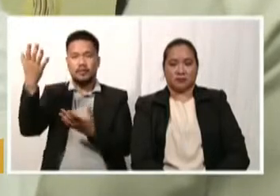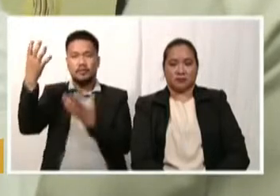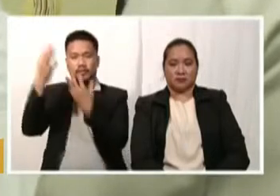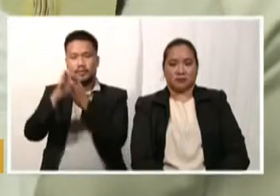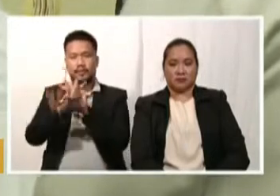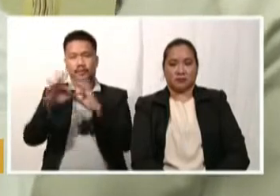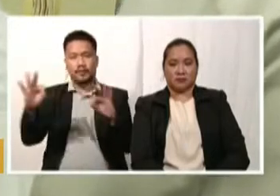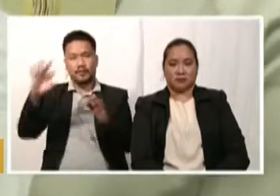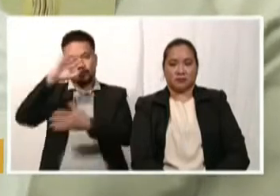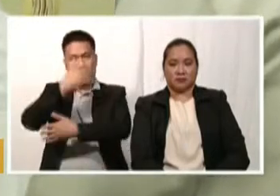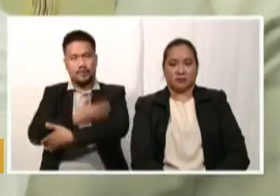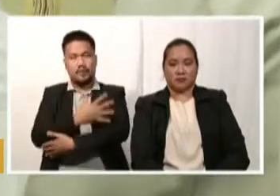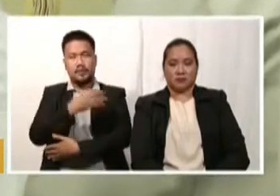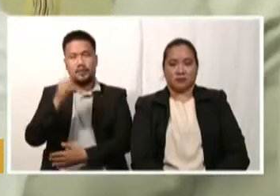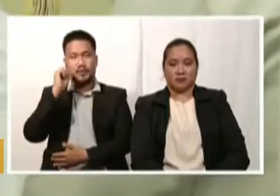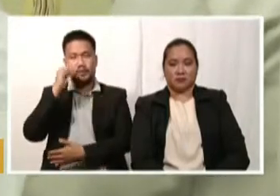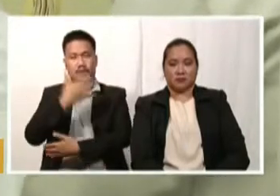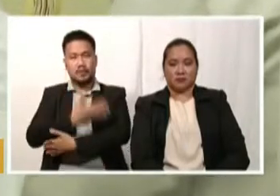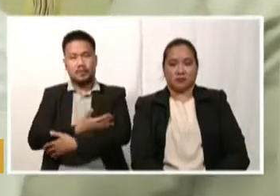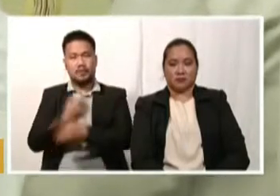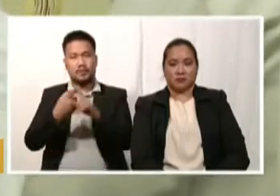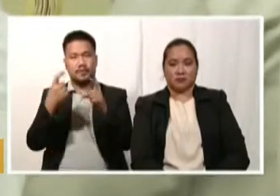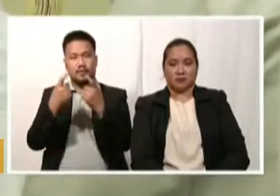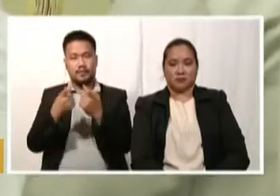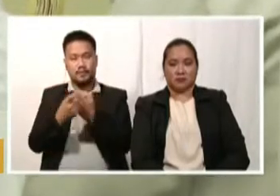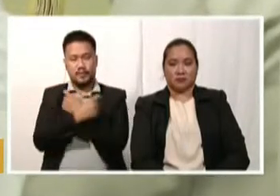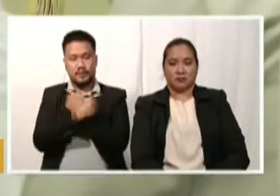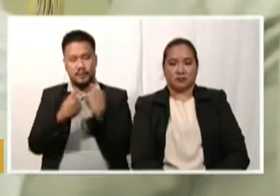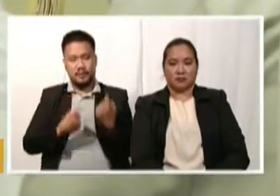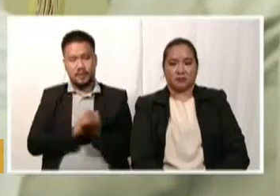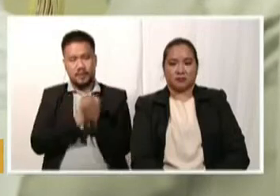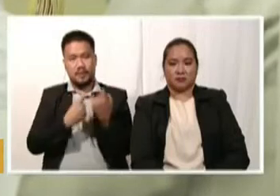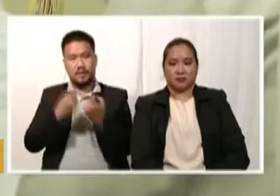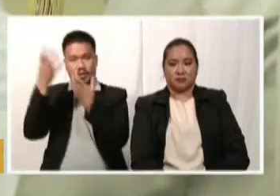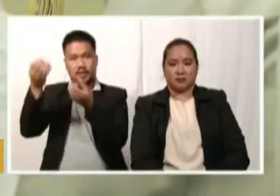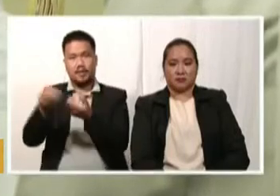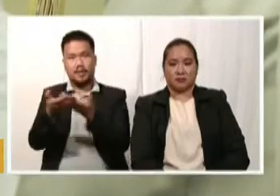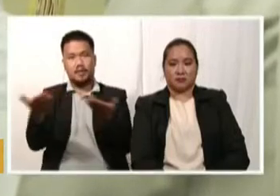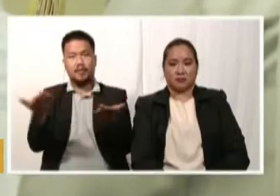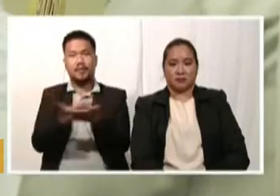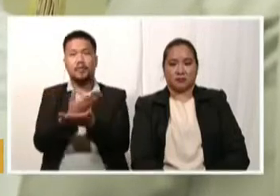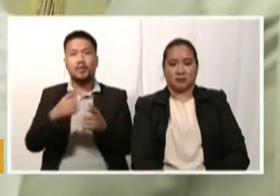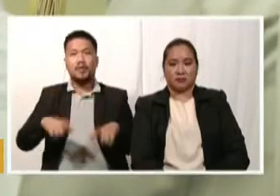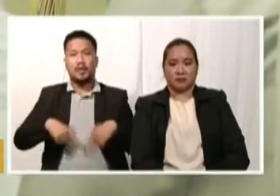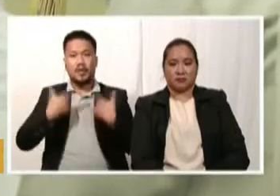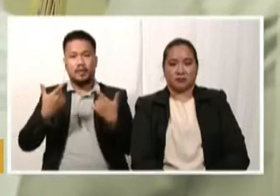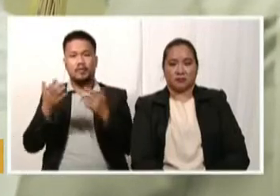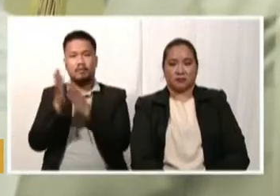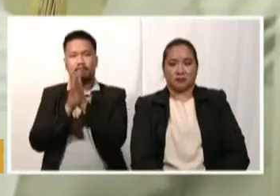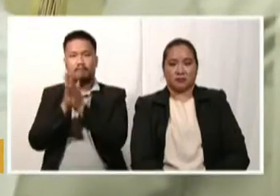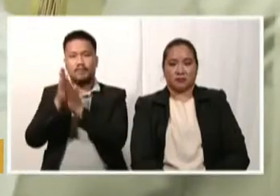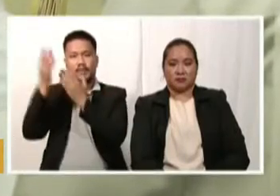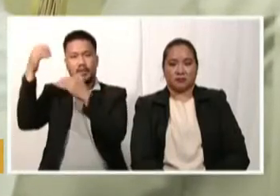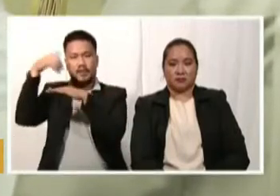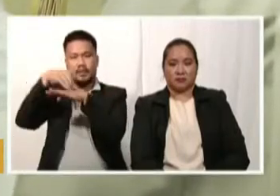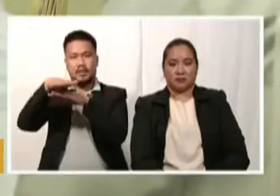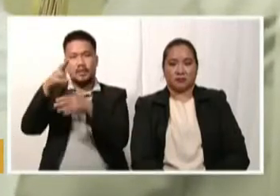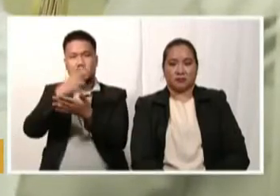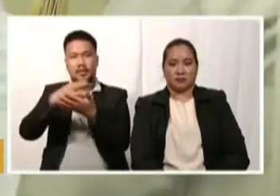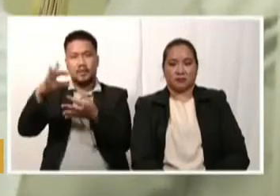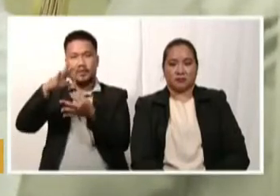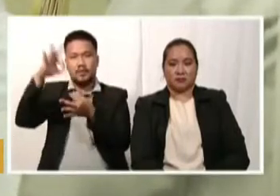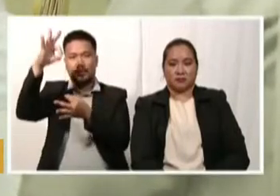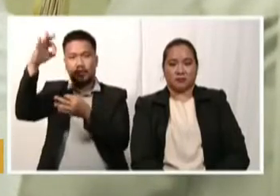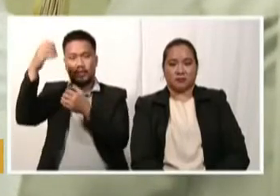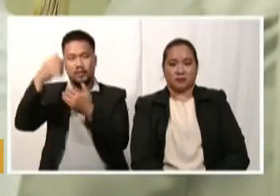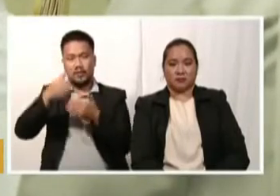and daughters from sin and gave them new life. Send your Holy Spirit upon them to be their helper